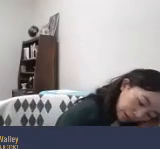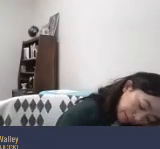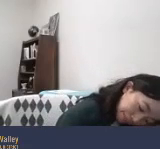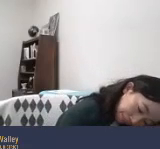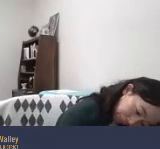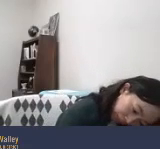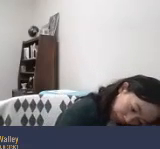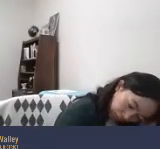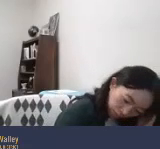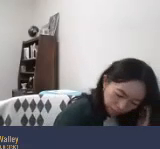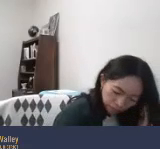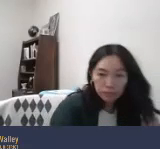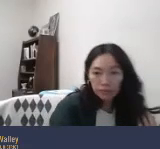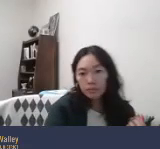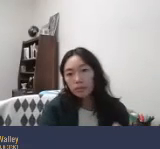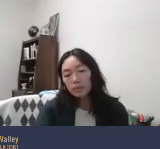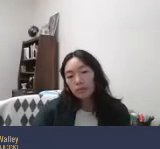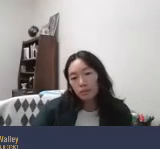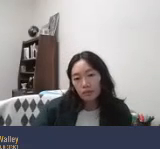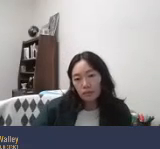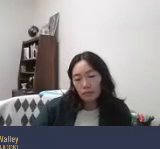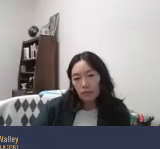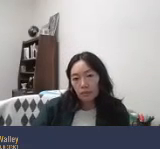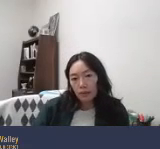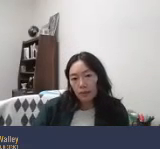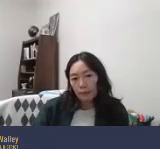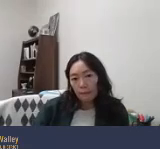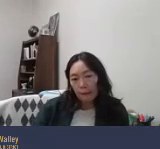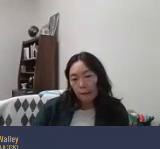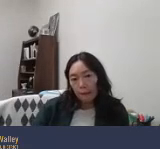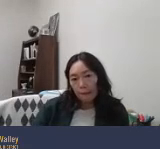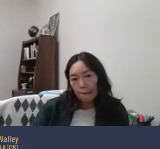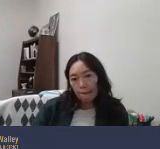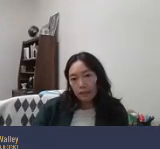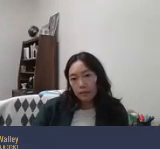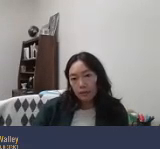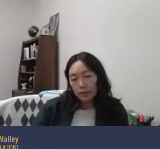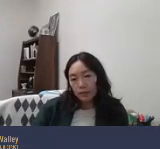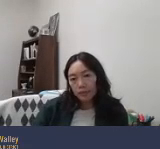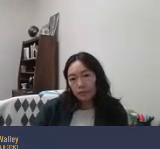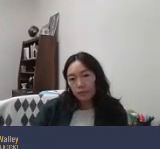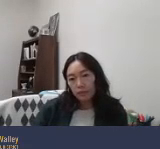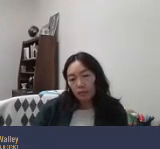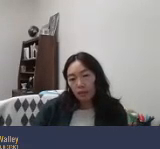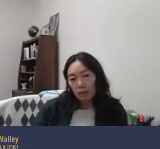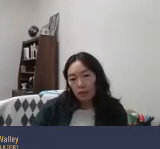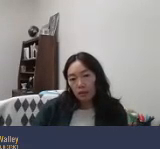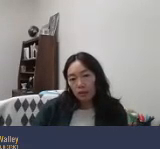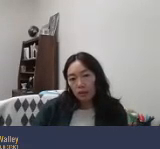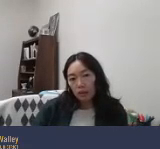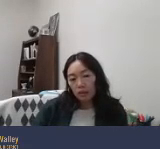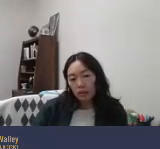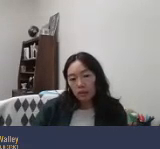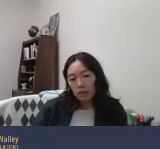And that's exactly what this exercise is about. So everything you see listed here is something that the Air District really noted as there's an